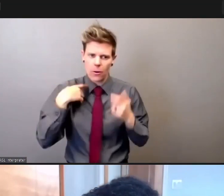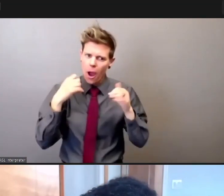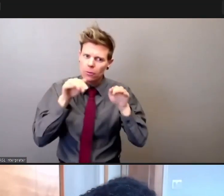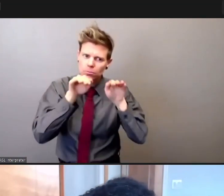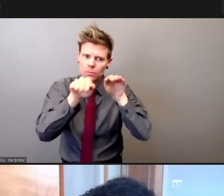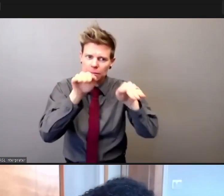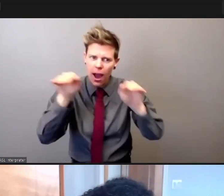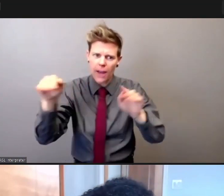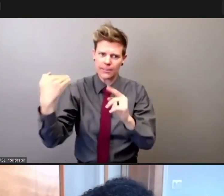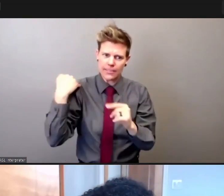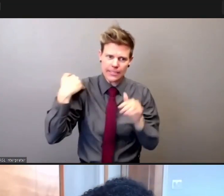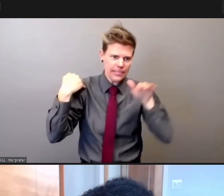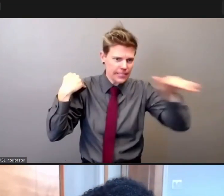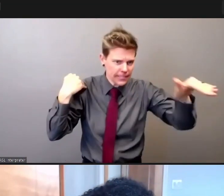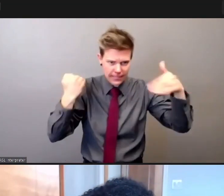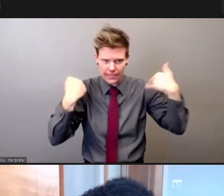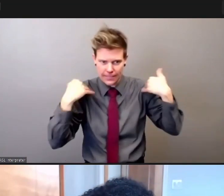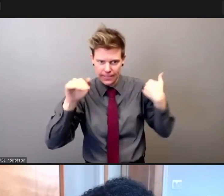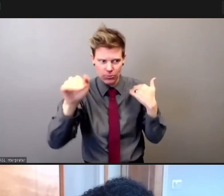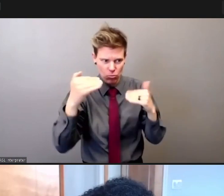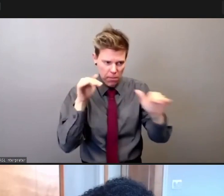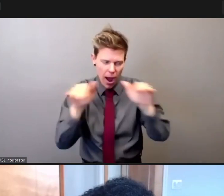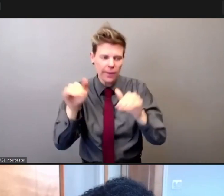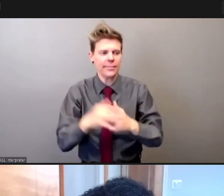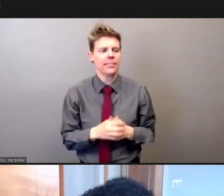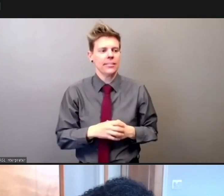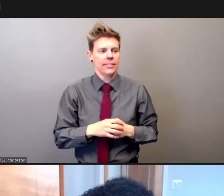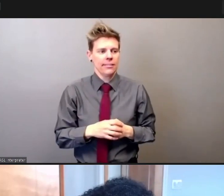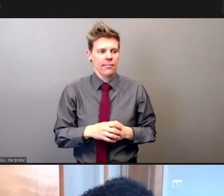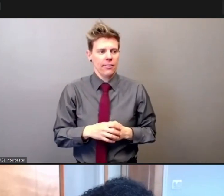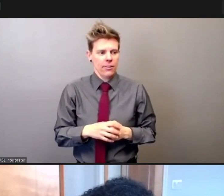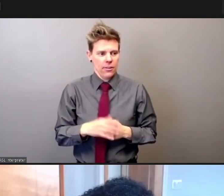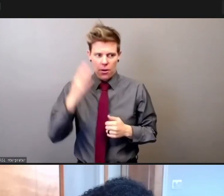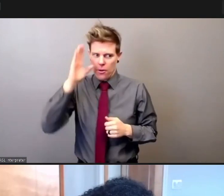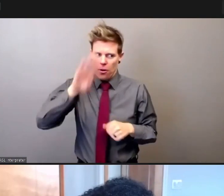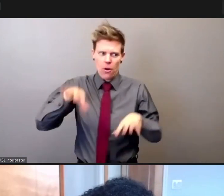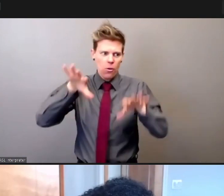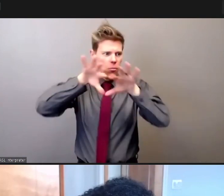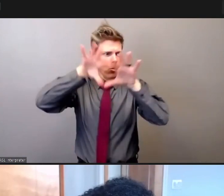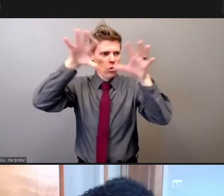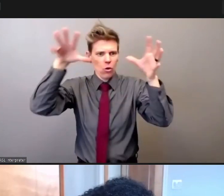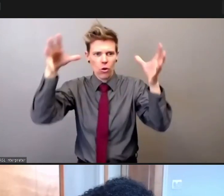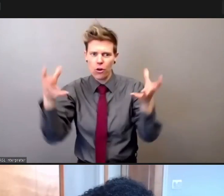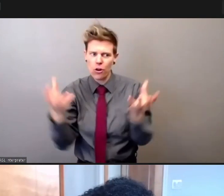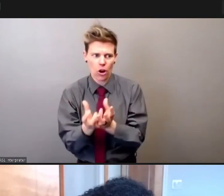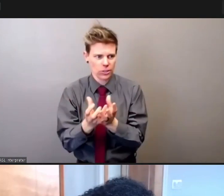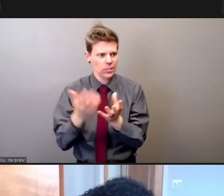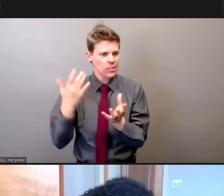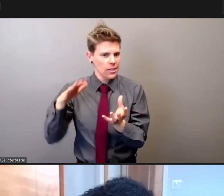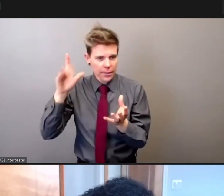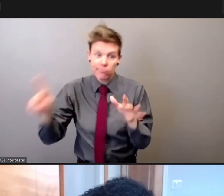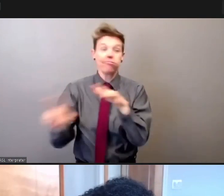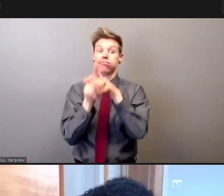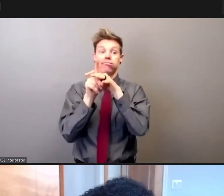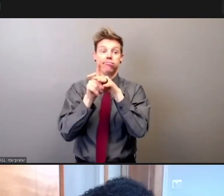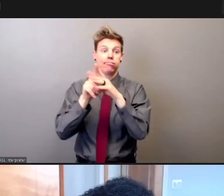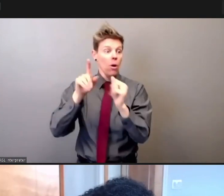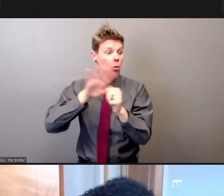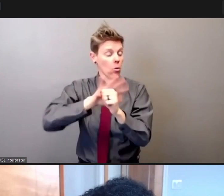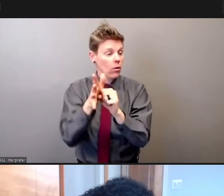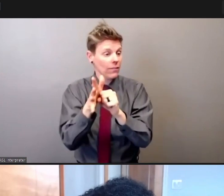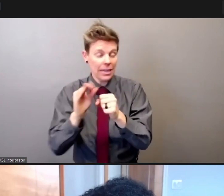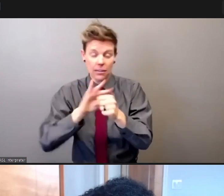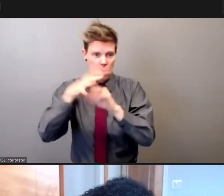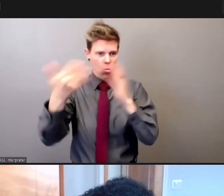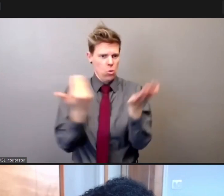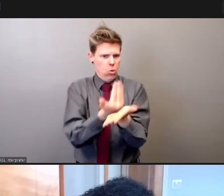the variants that we're seeing around the world could throw a wrench into the gears here. And so